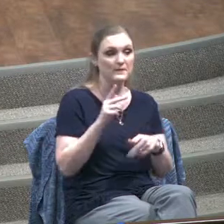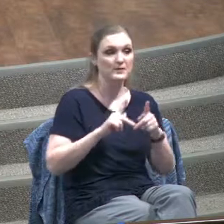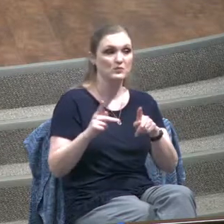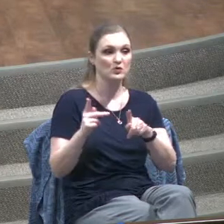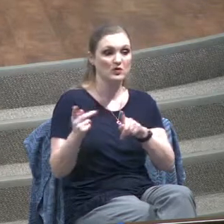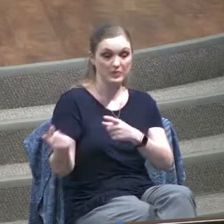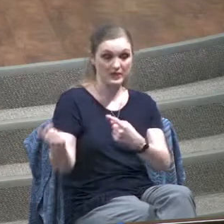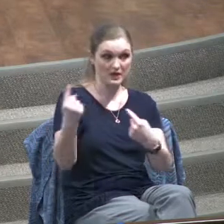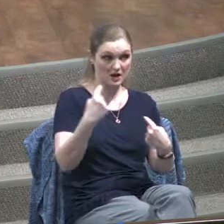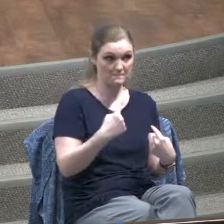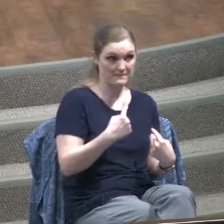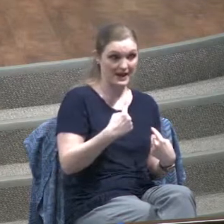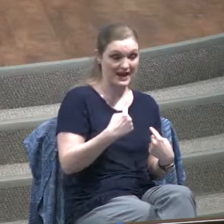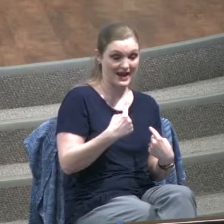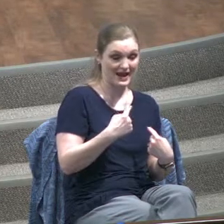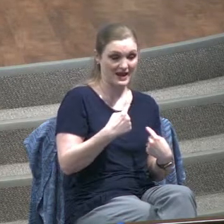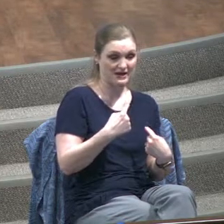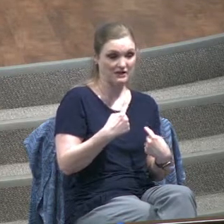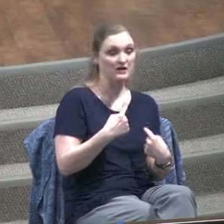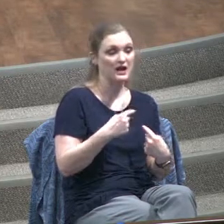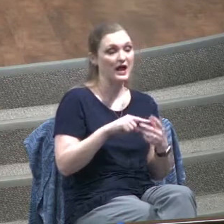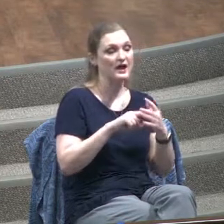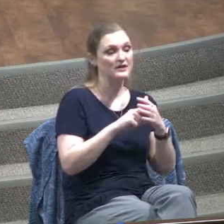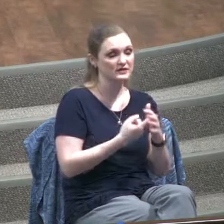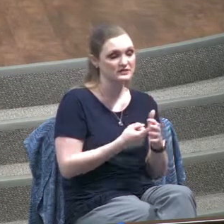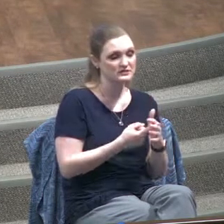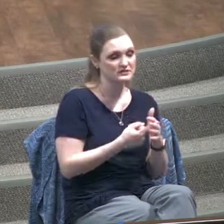him back there, and starts